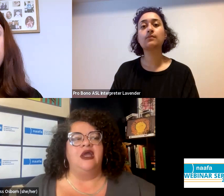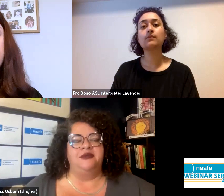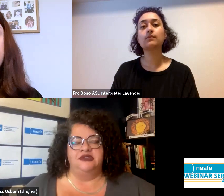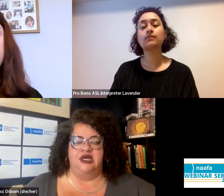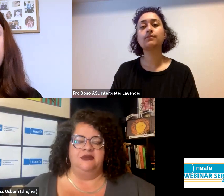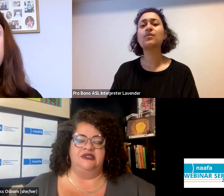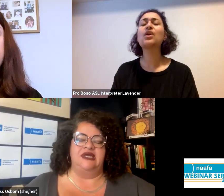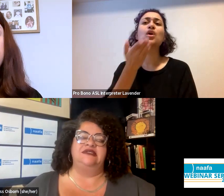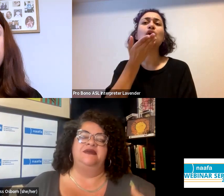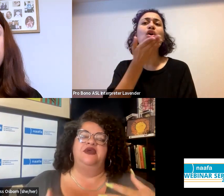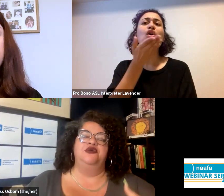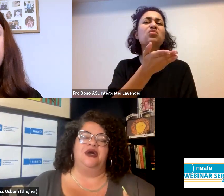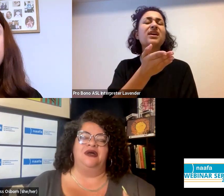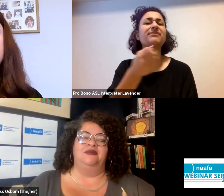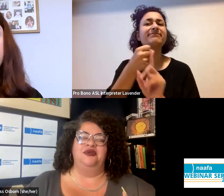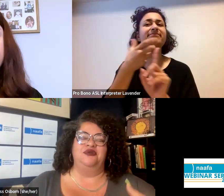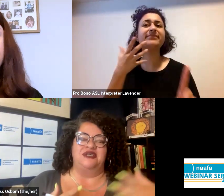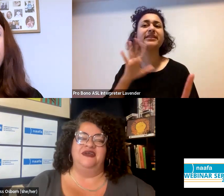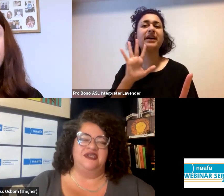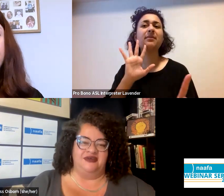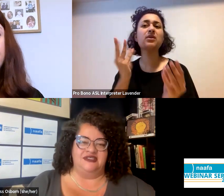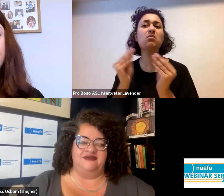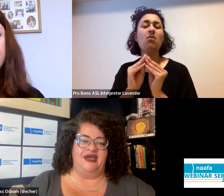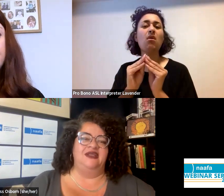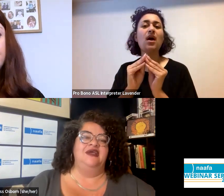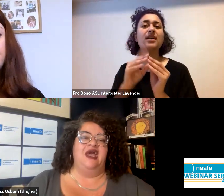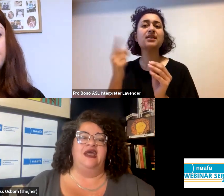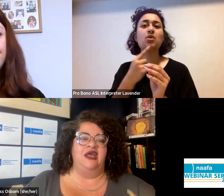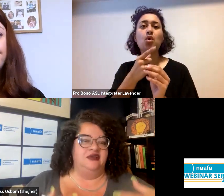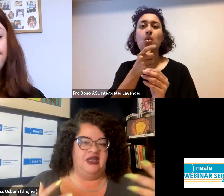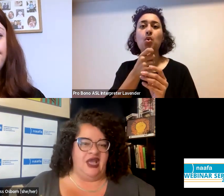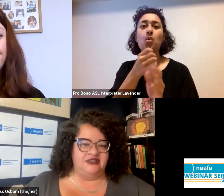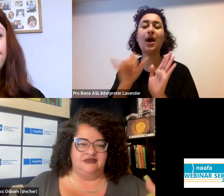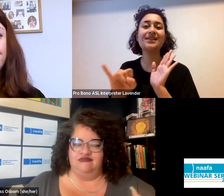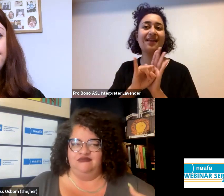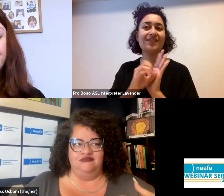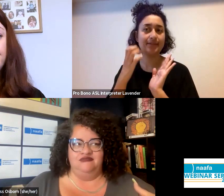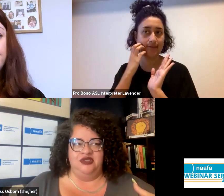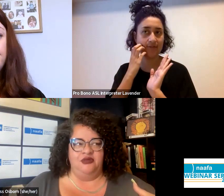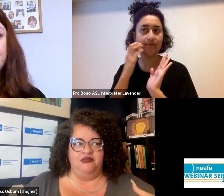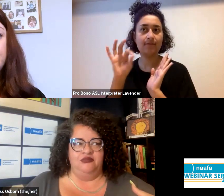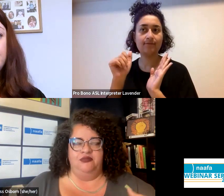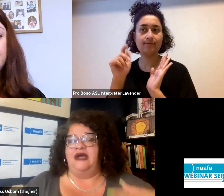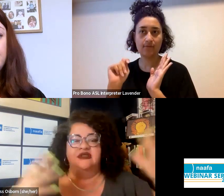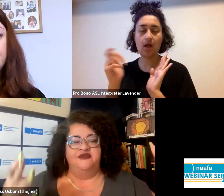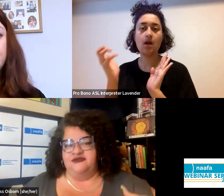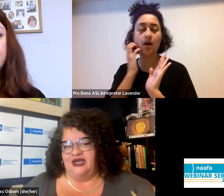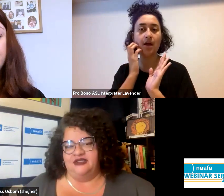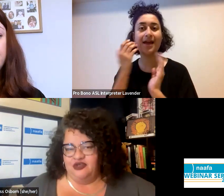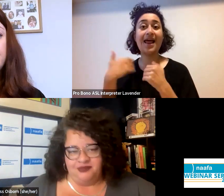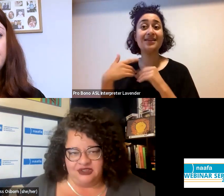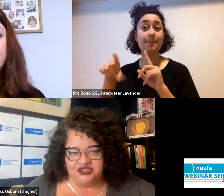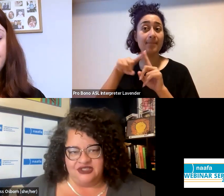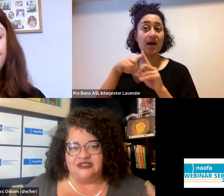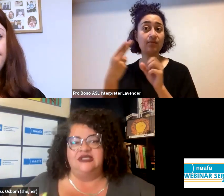you are able to talk about this as somebody who self-identifies as fat and has positive use of